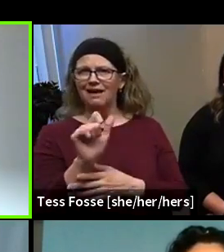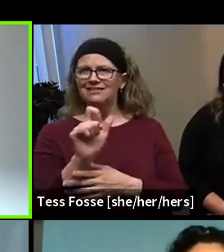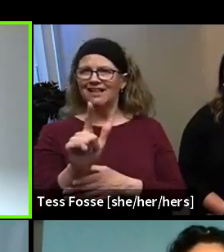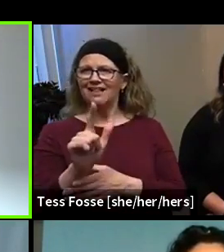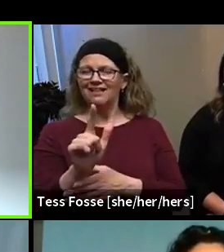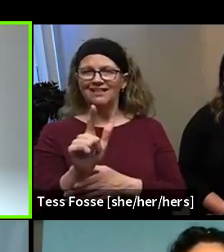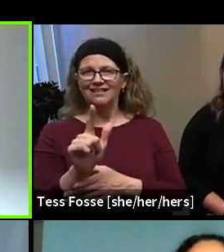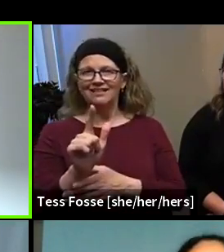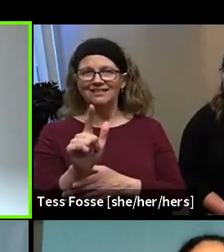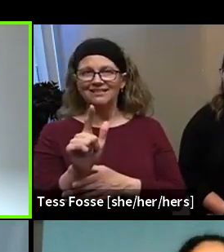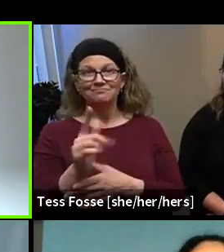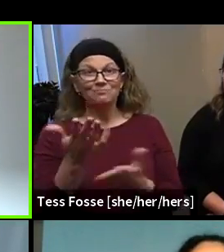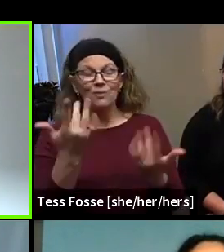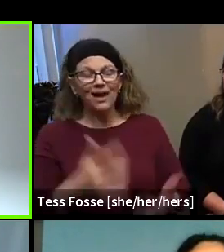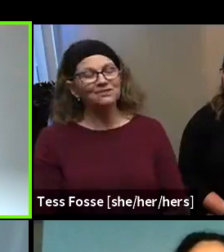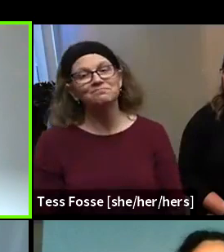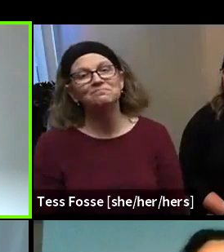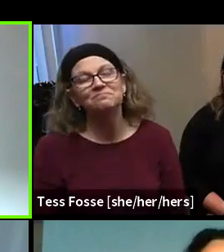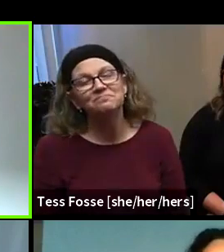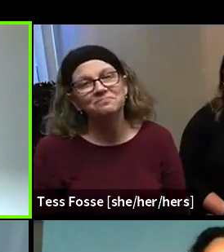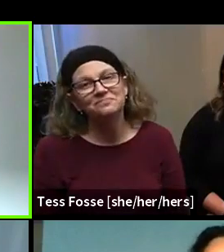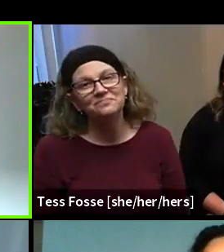Language?